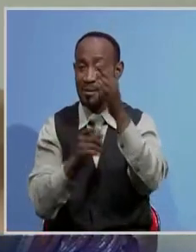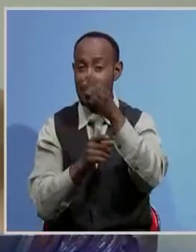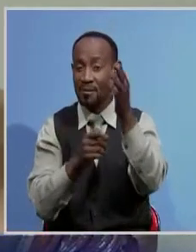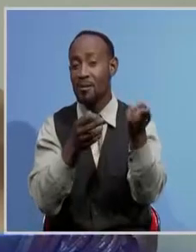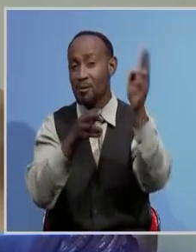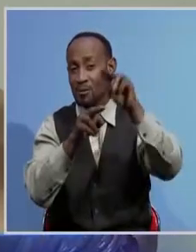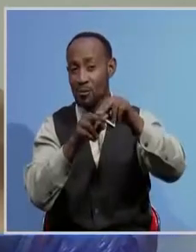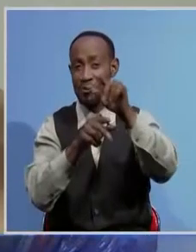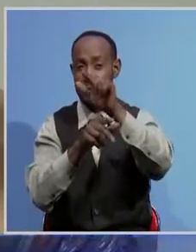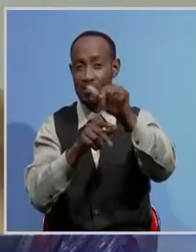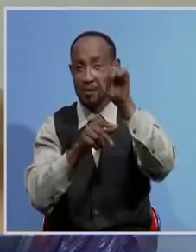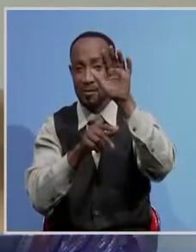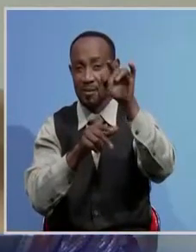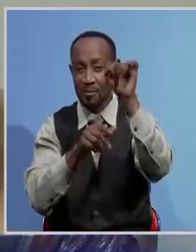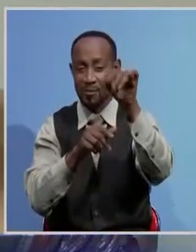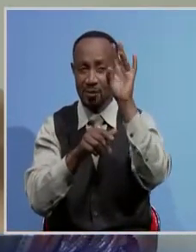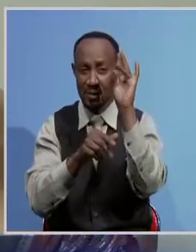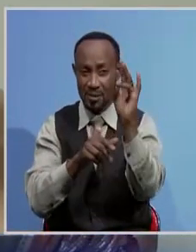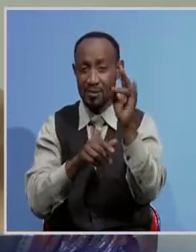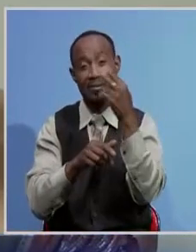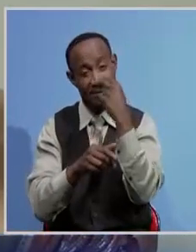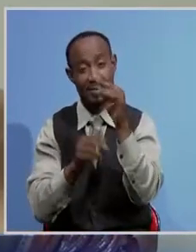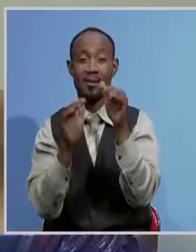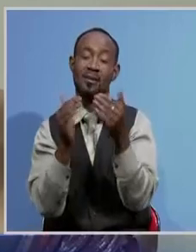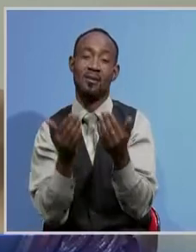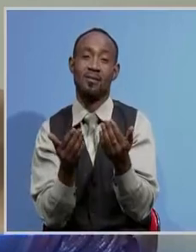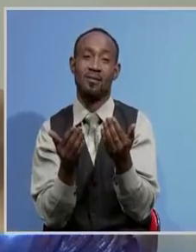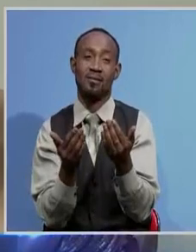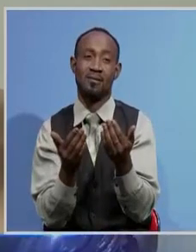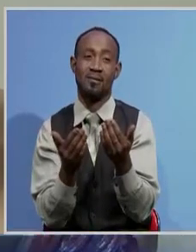to 25.7. Can you imagine that money?